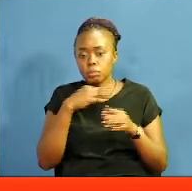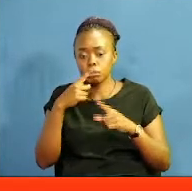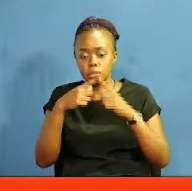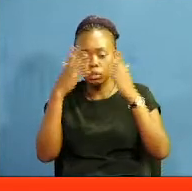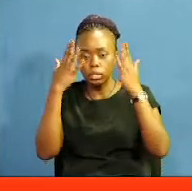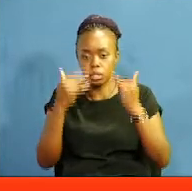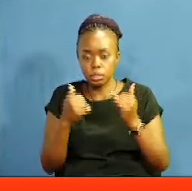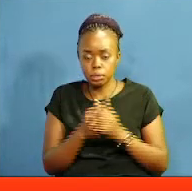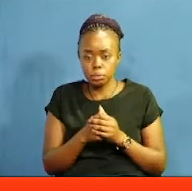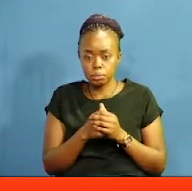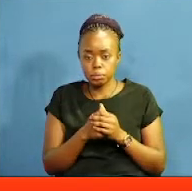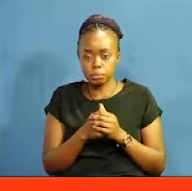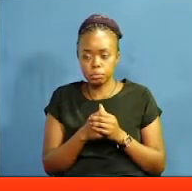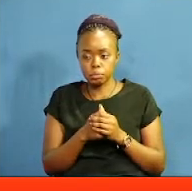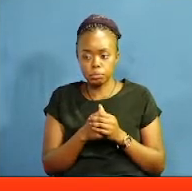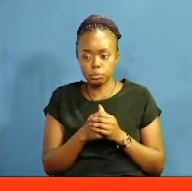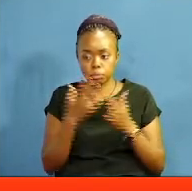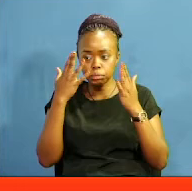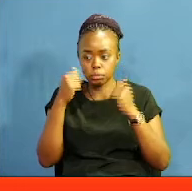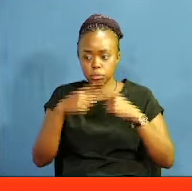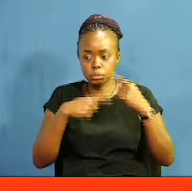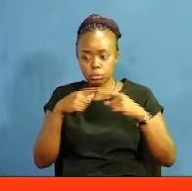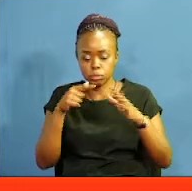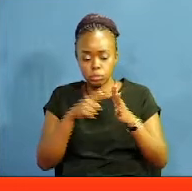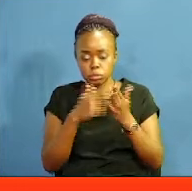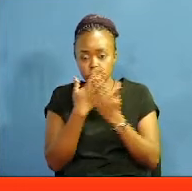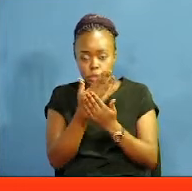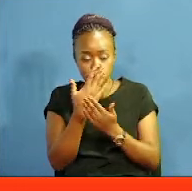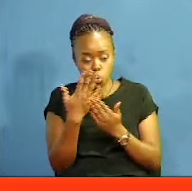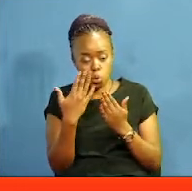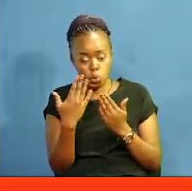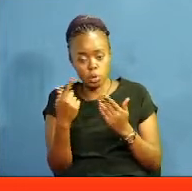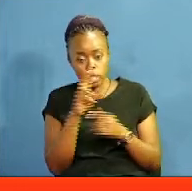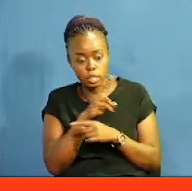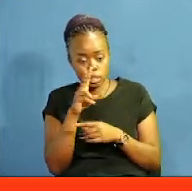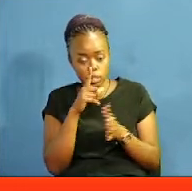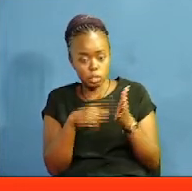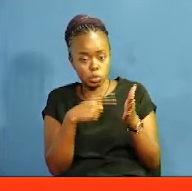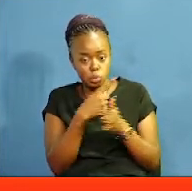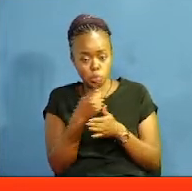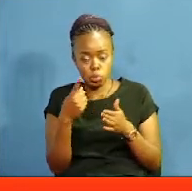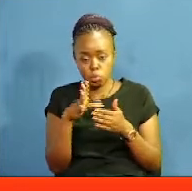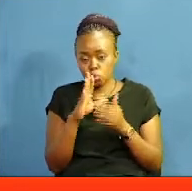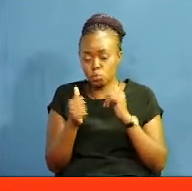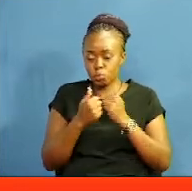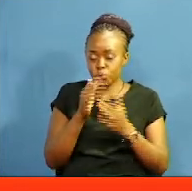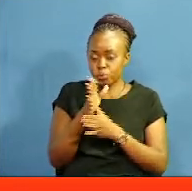about right now. Right. Now, going to the papers, we saw what was there on the Saturday